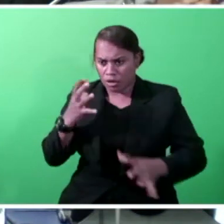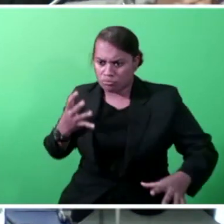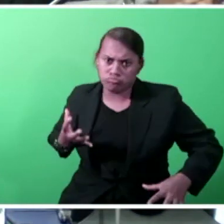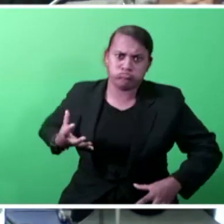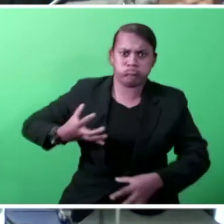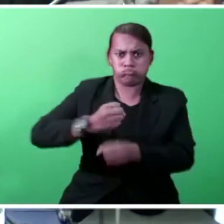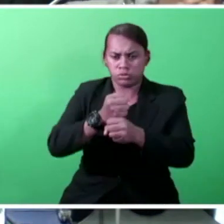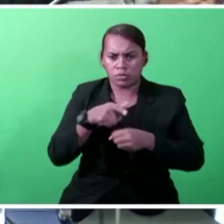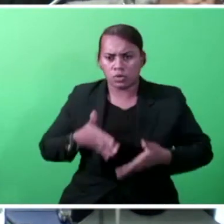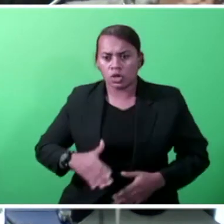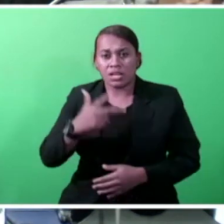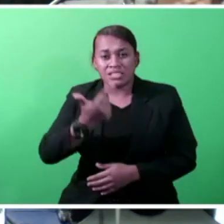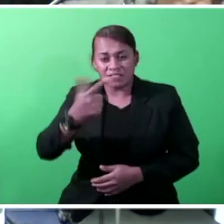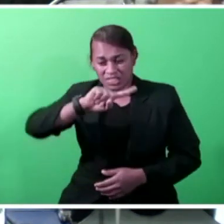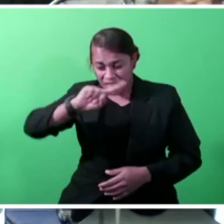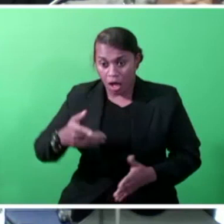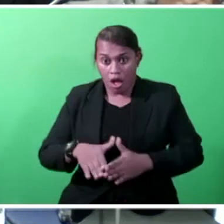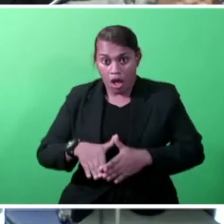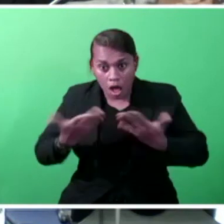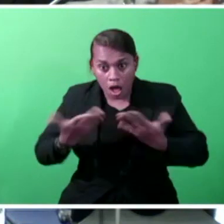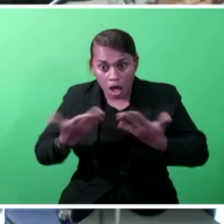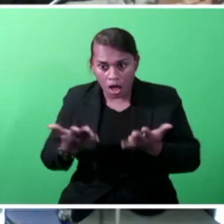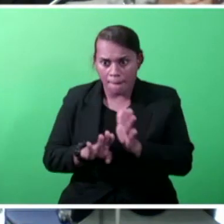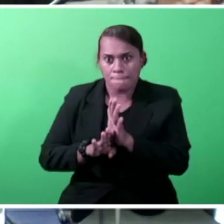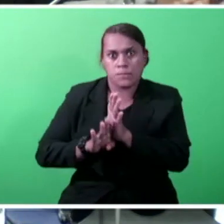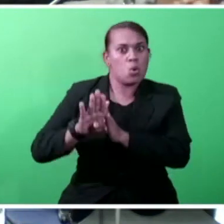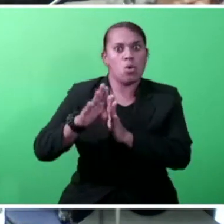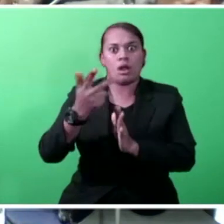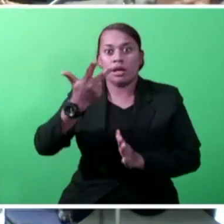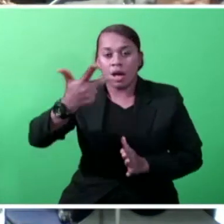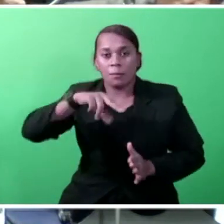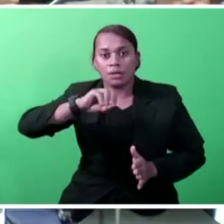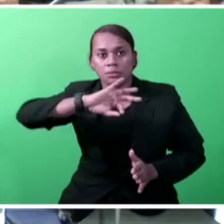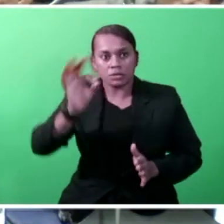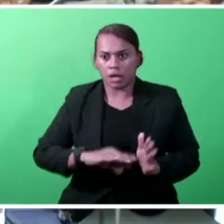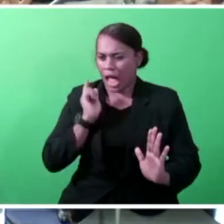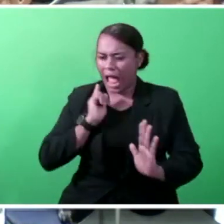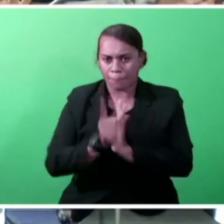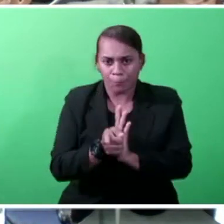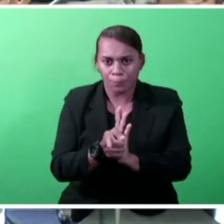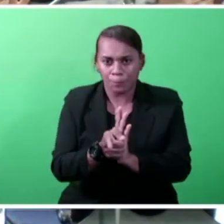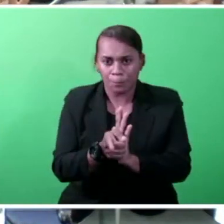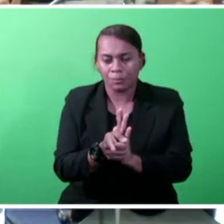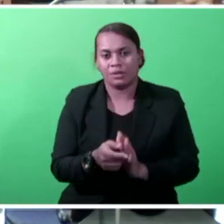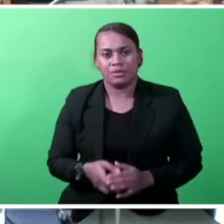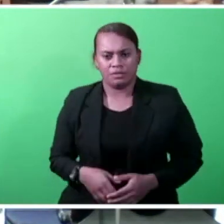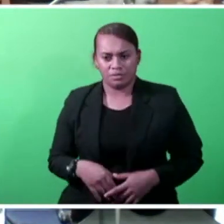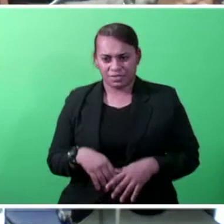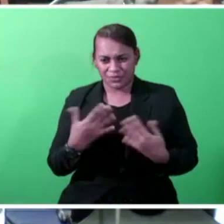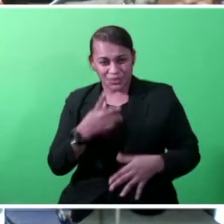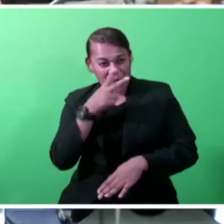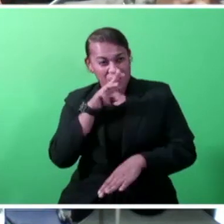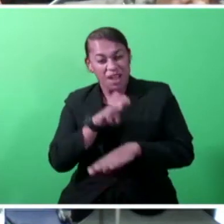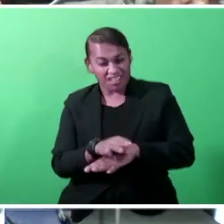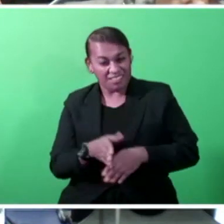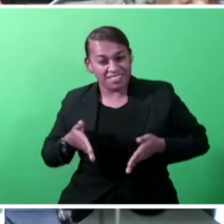17,913, 80% of the children were registered within the first 2 months of the child being born.